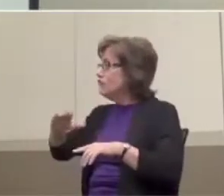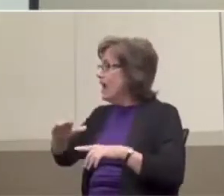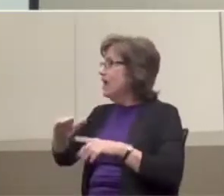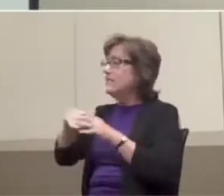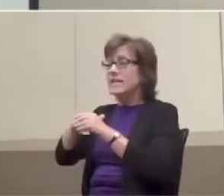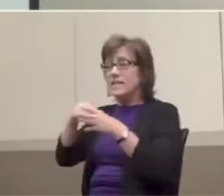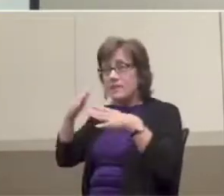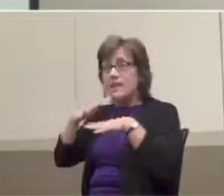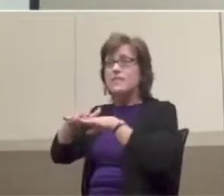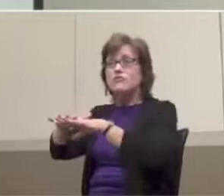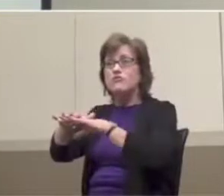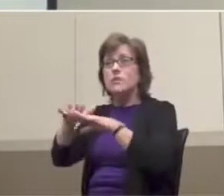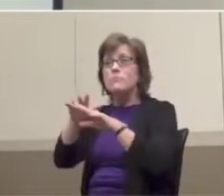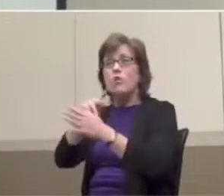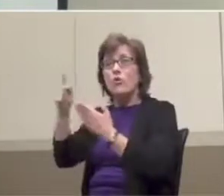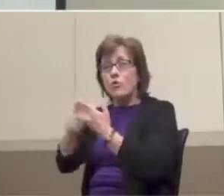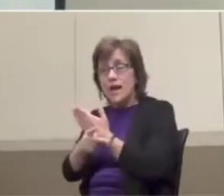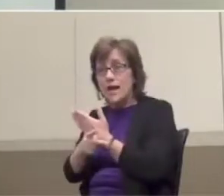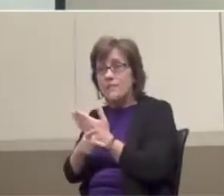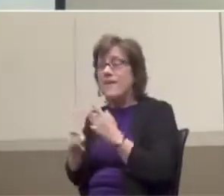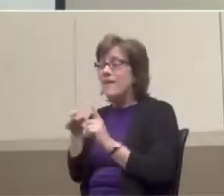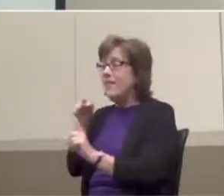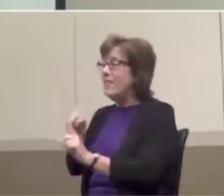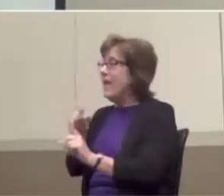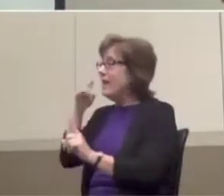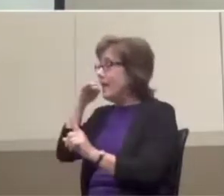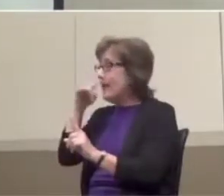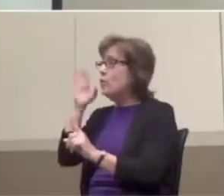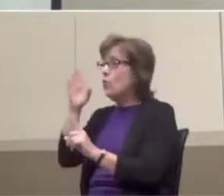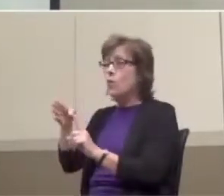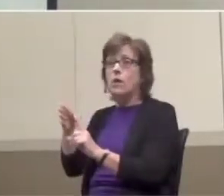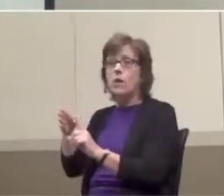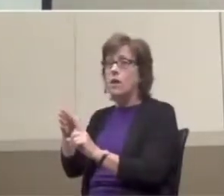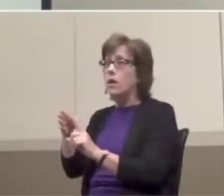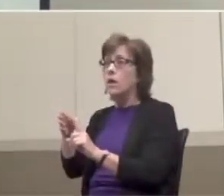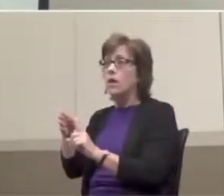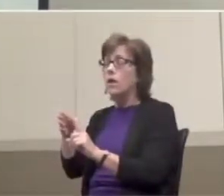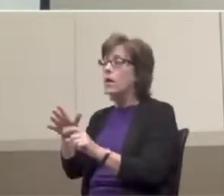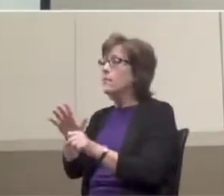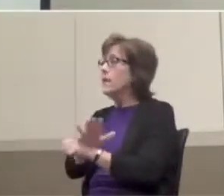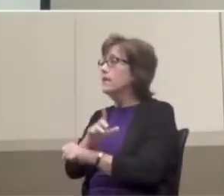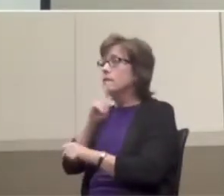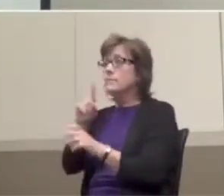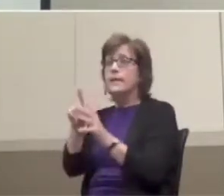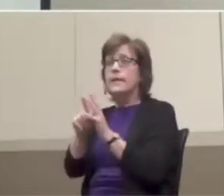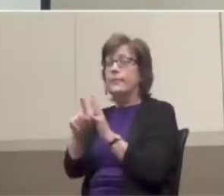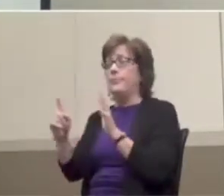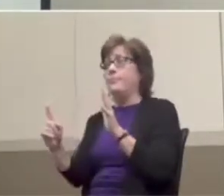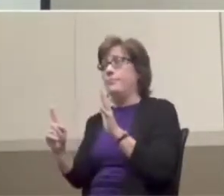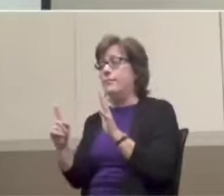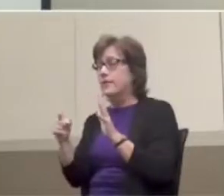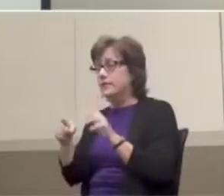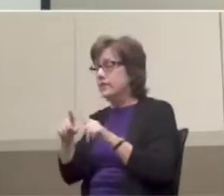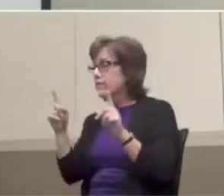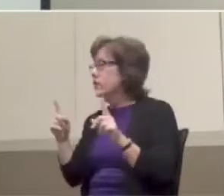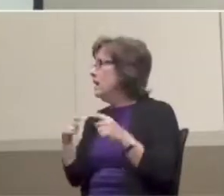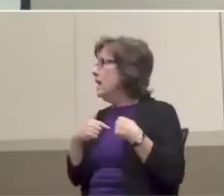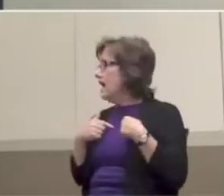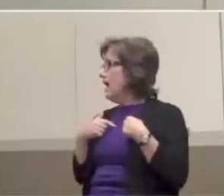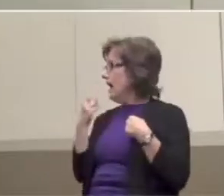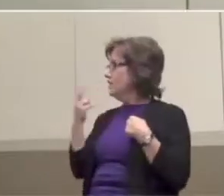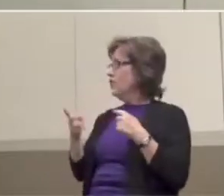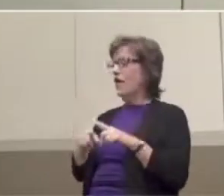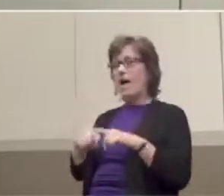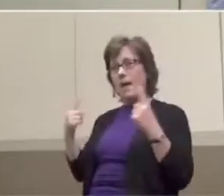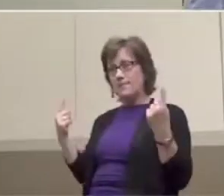mainstream program, that kid's going to completely stick out like a sore thumb. I saw the opposite, which is kind of interesting.